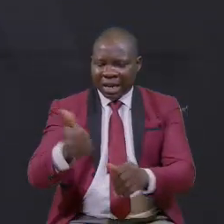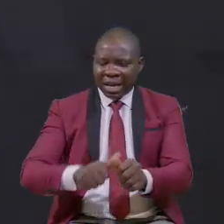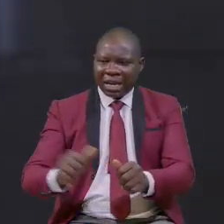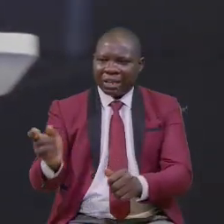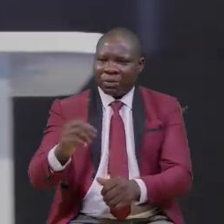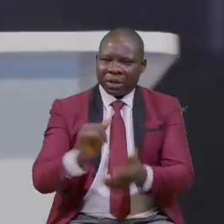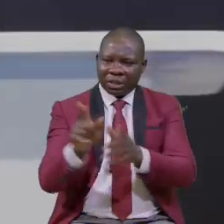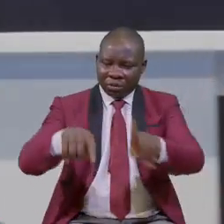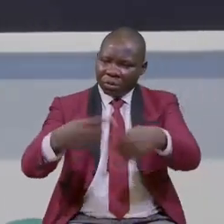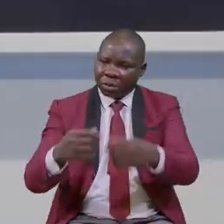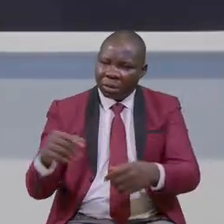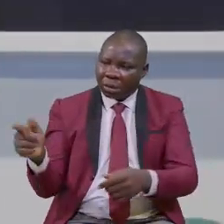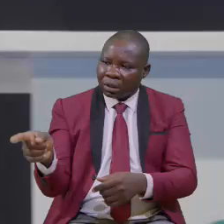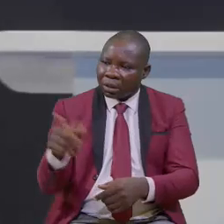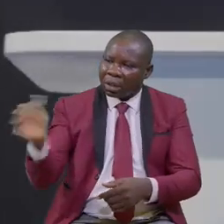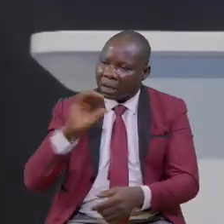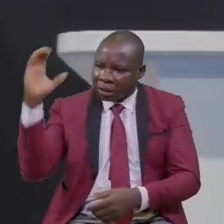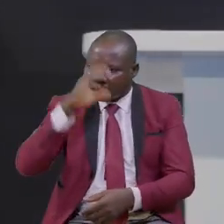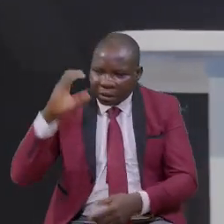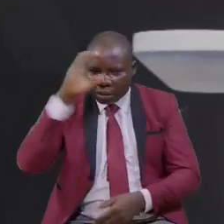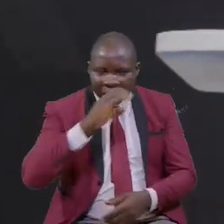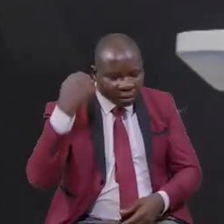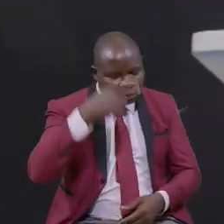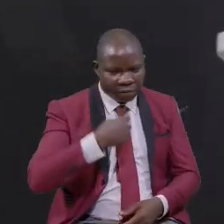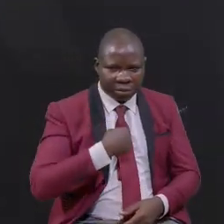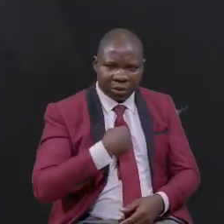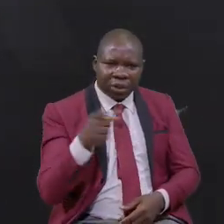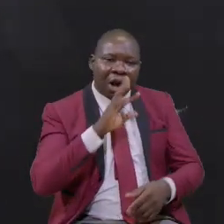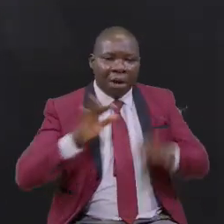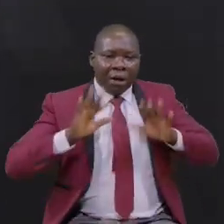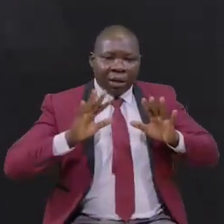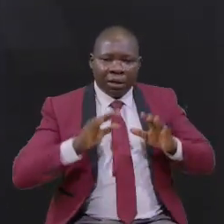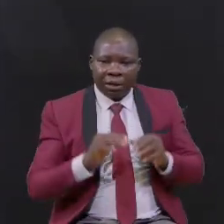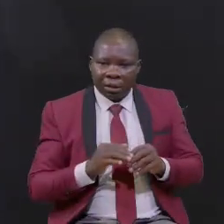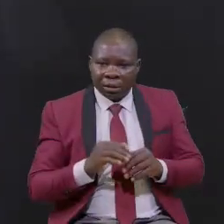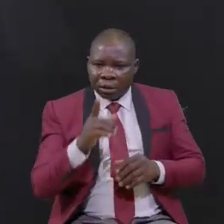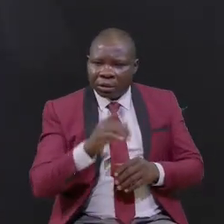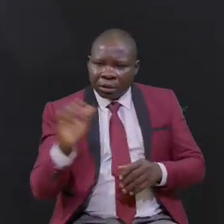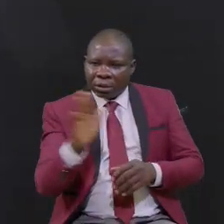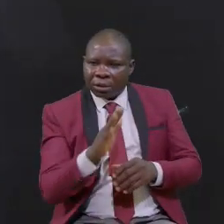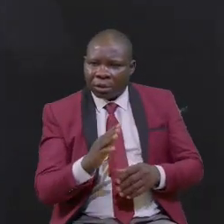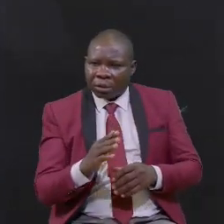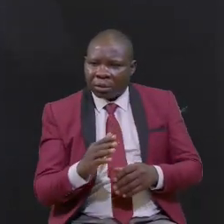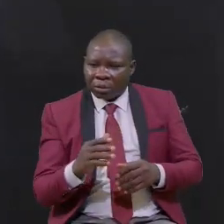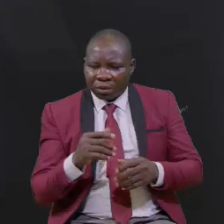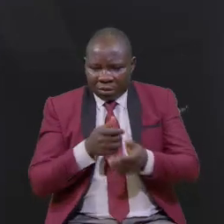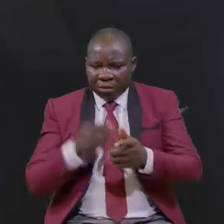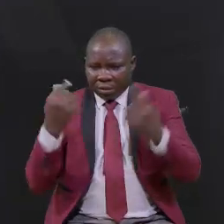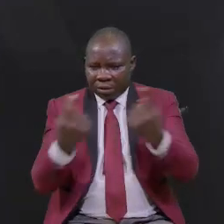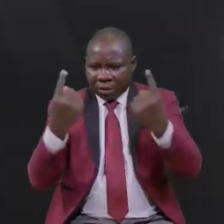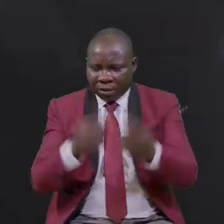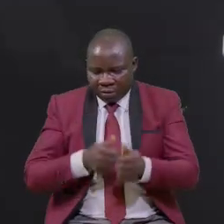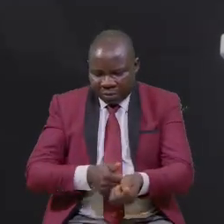for me. They're looking for me. They're looking for me. And you are afraid. Your sin running after you.